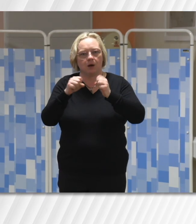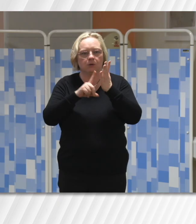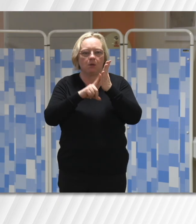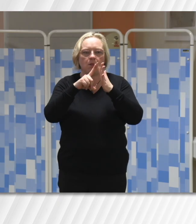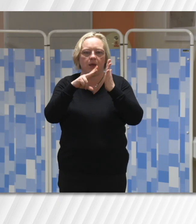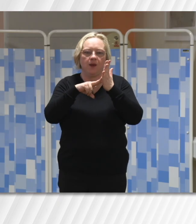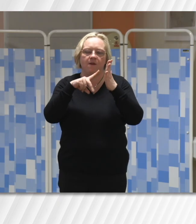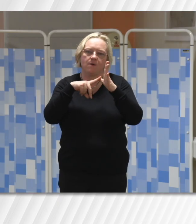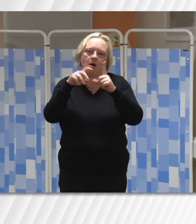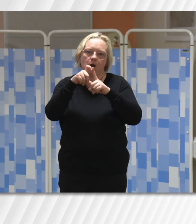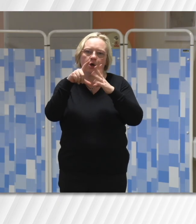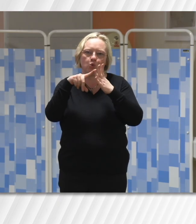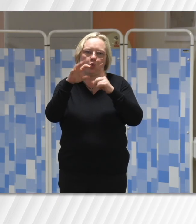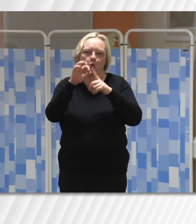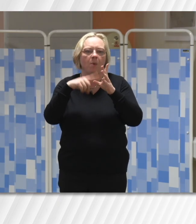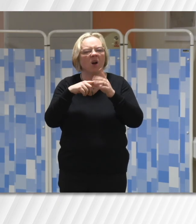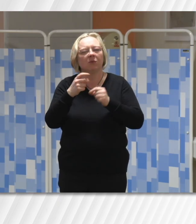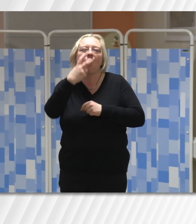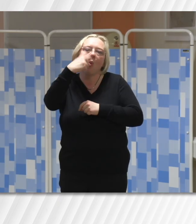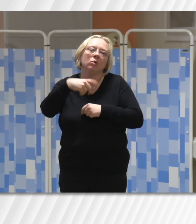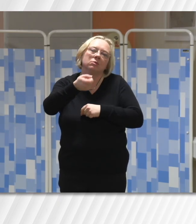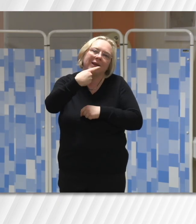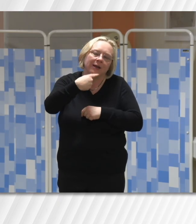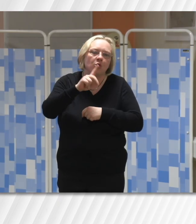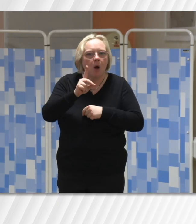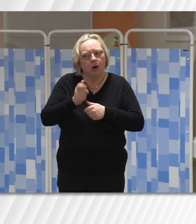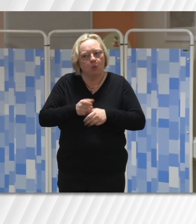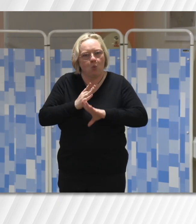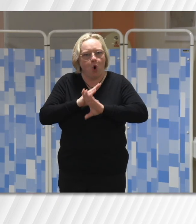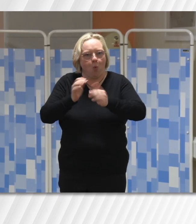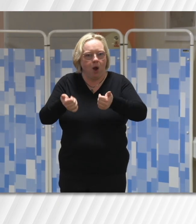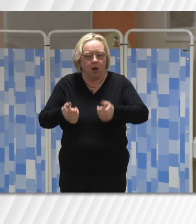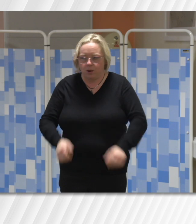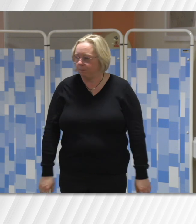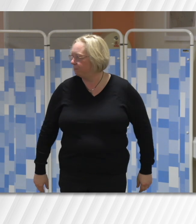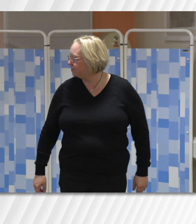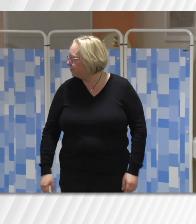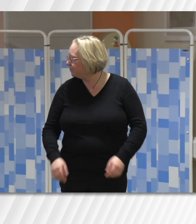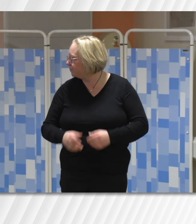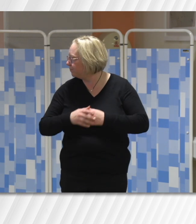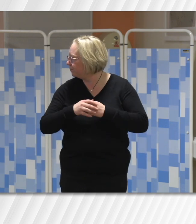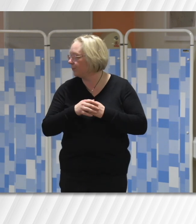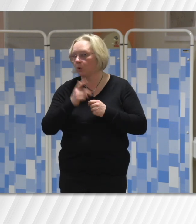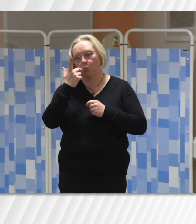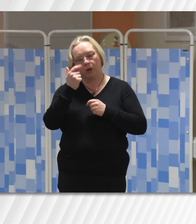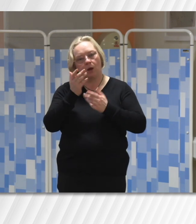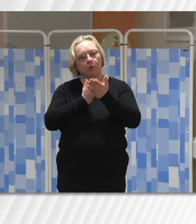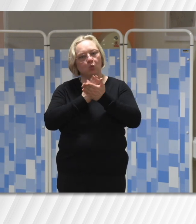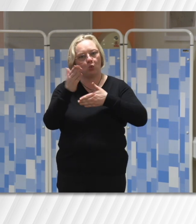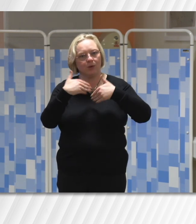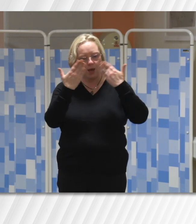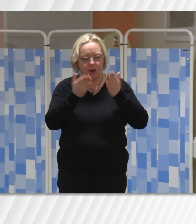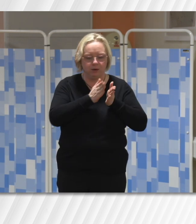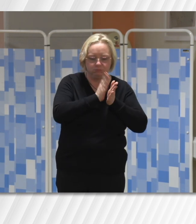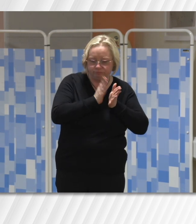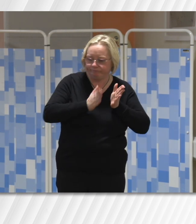well tolerated. It's the oldest Parkinson's treatment that we can have, and you know, we can dose it out over the course of the day. But